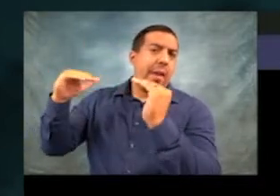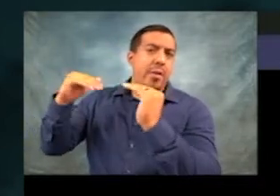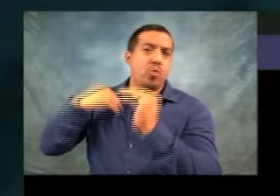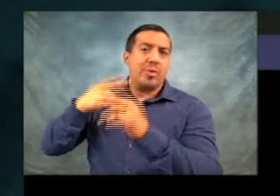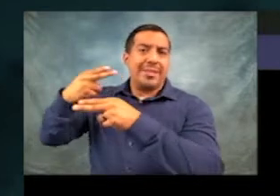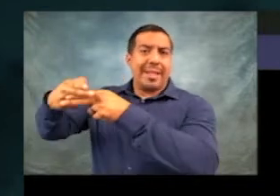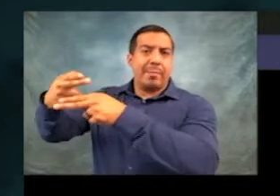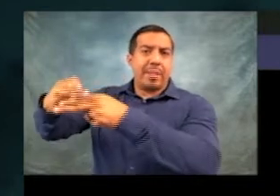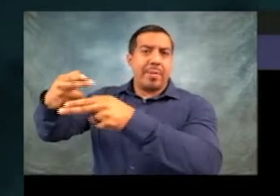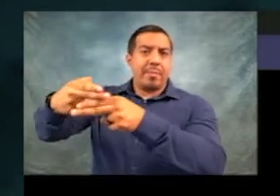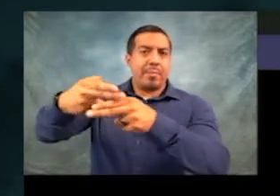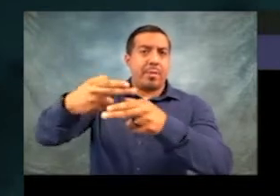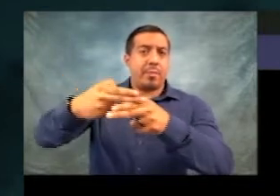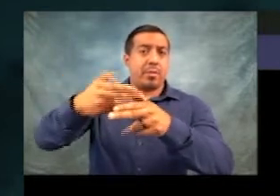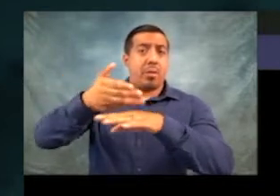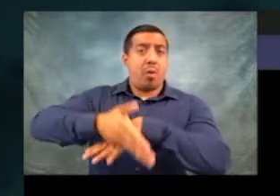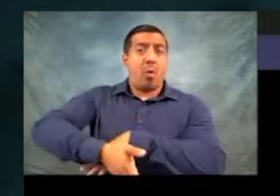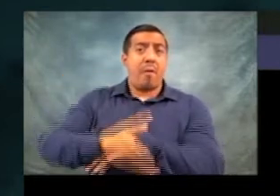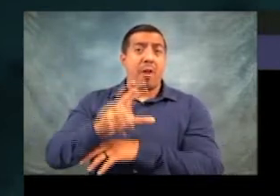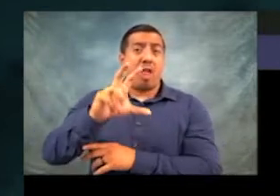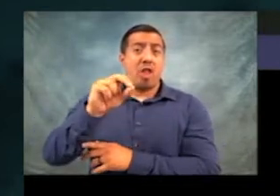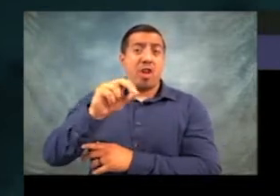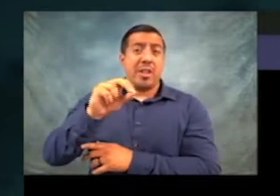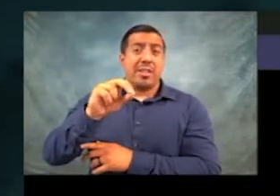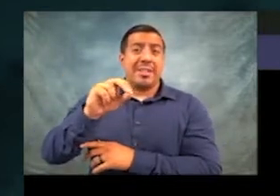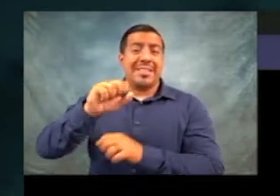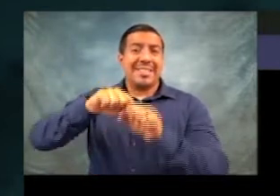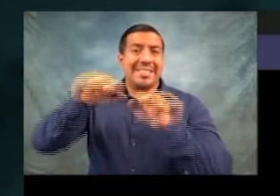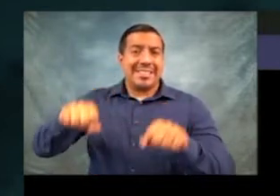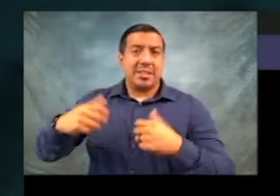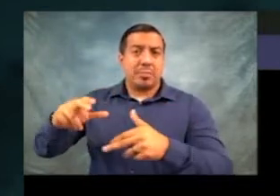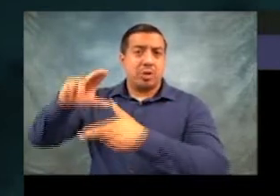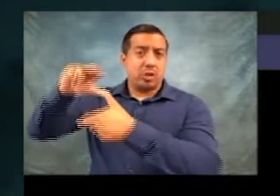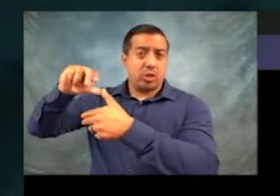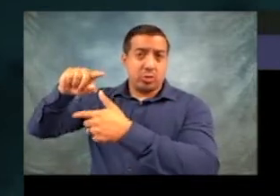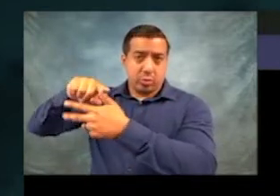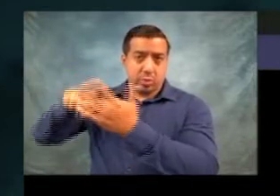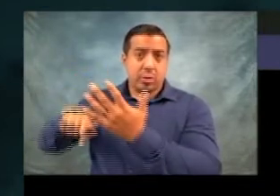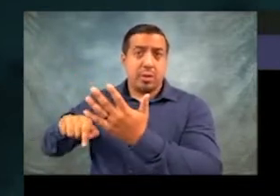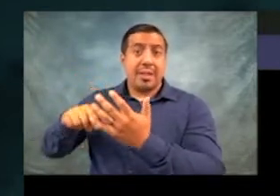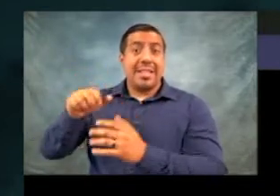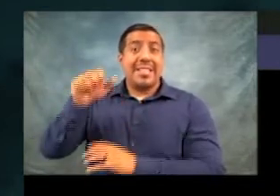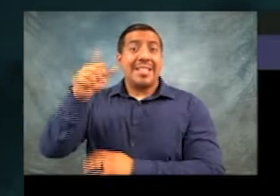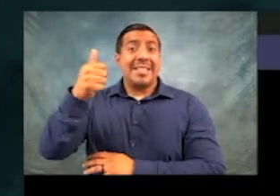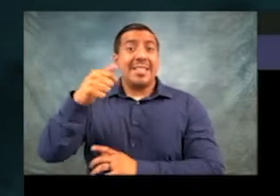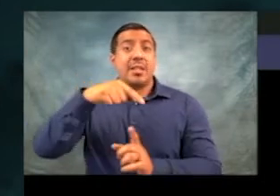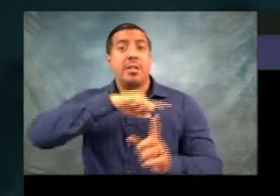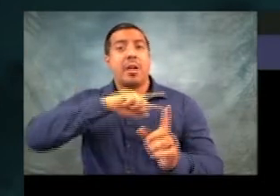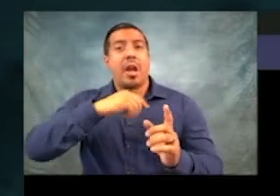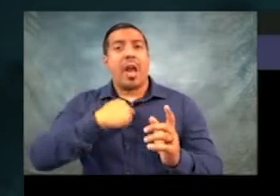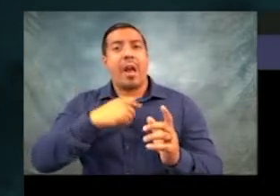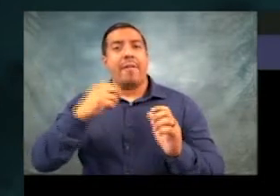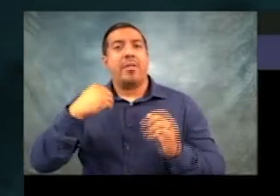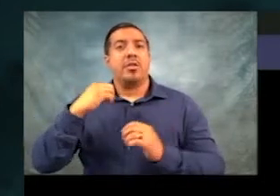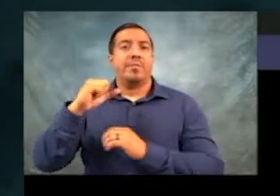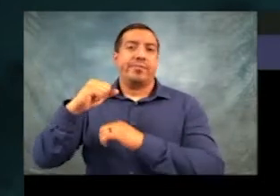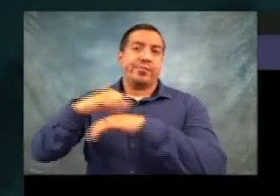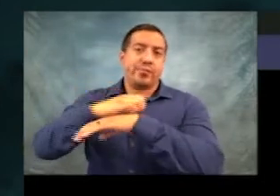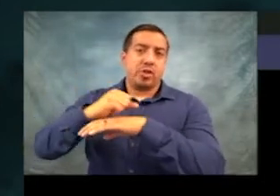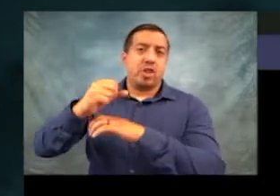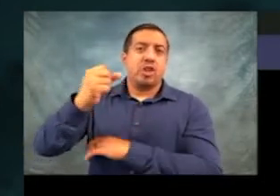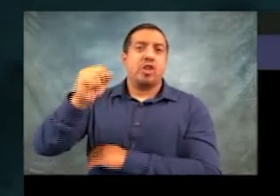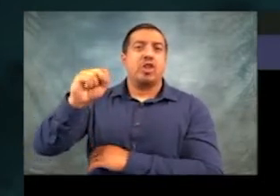we named them. There were 30 such systems, 10 of which required storm surge watches and